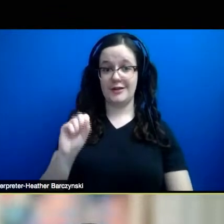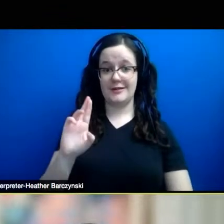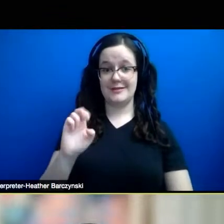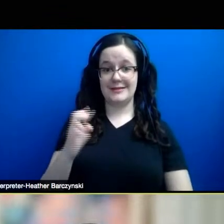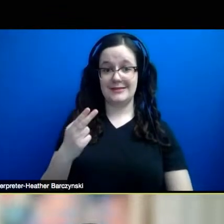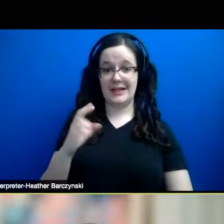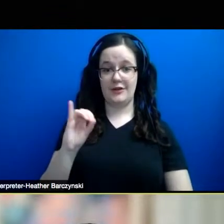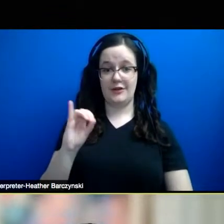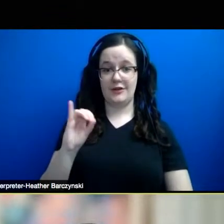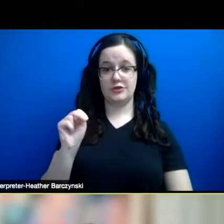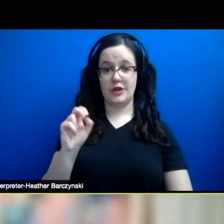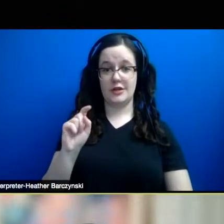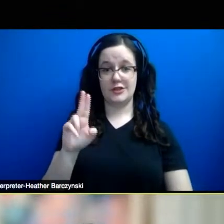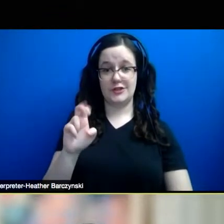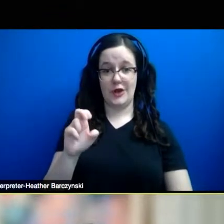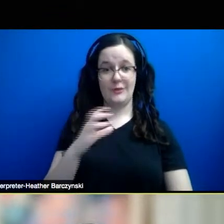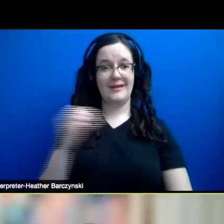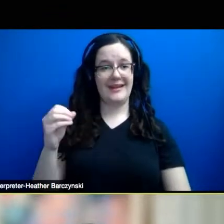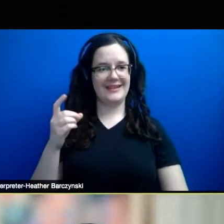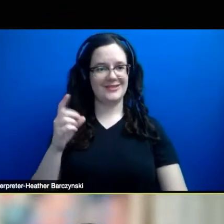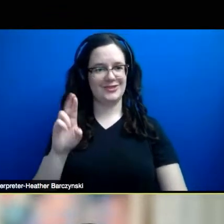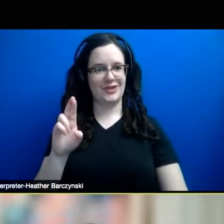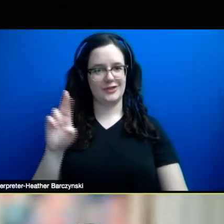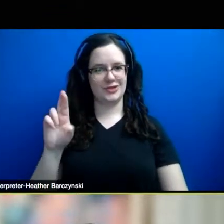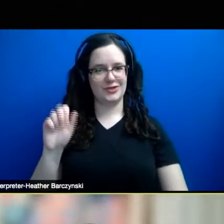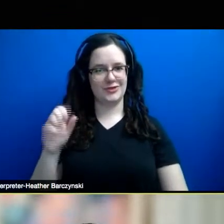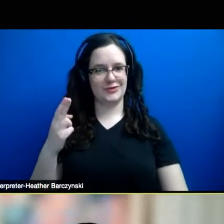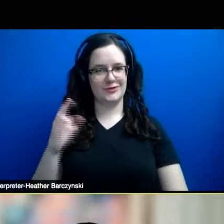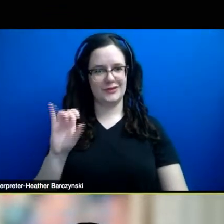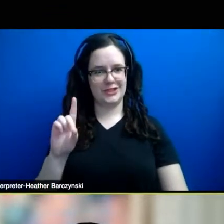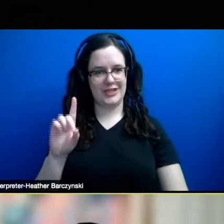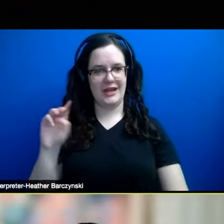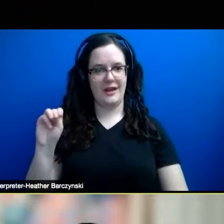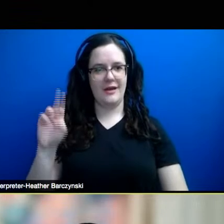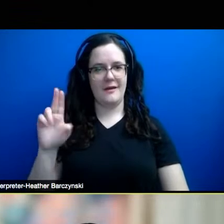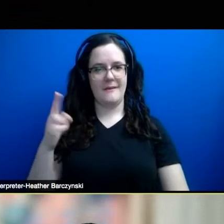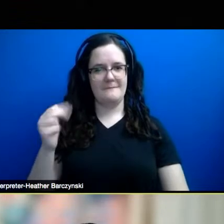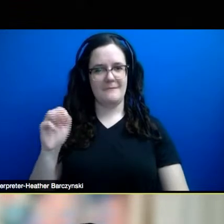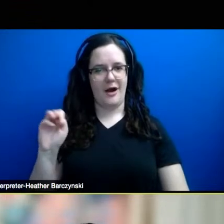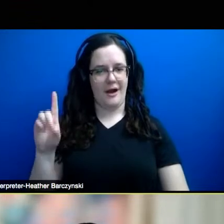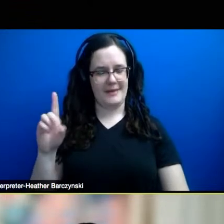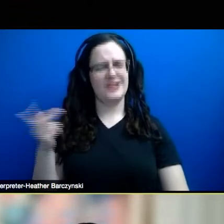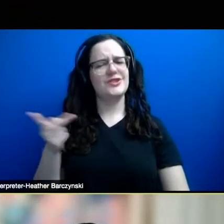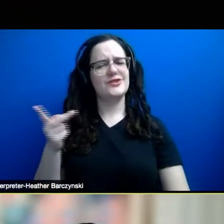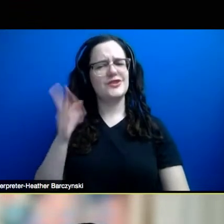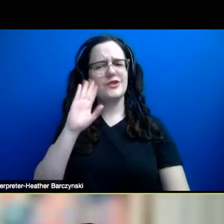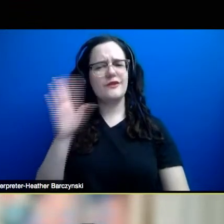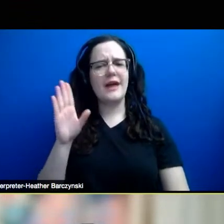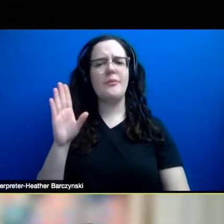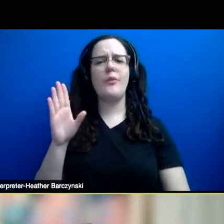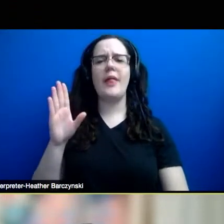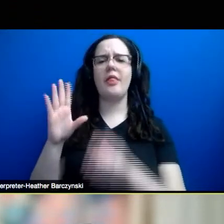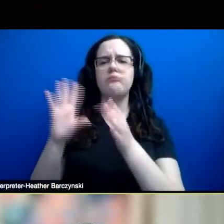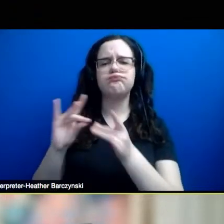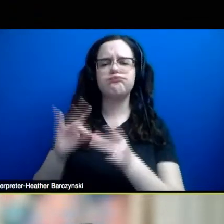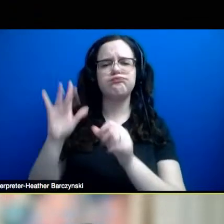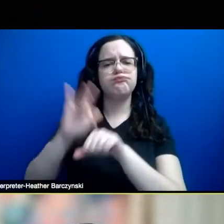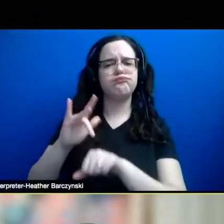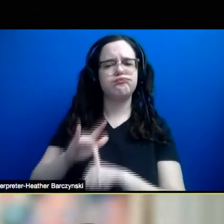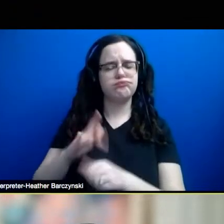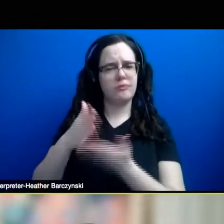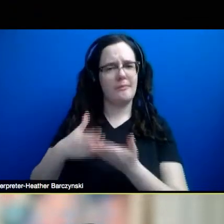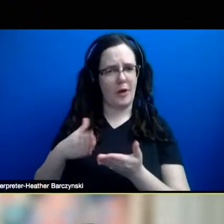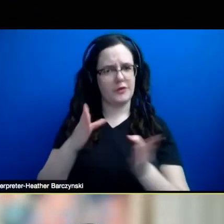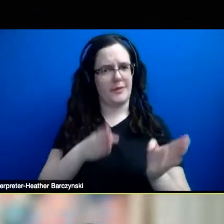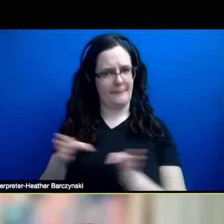Dr. Rashid Mohammed, to actually present some highlights from our plan in the amount of time we have allotted. However, prior to